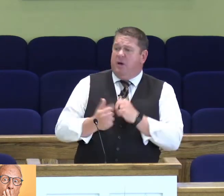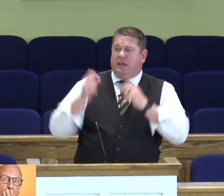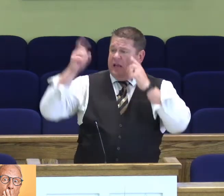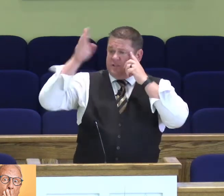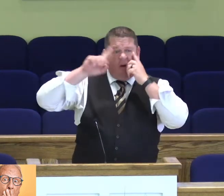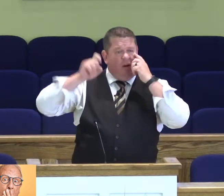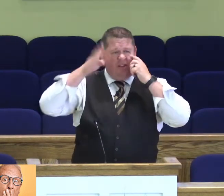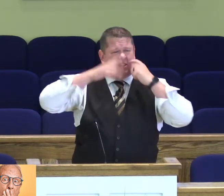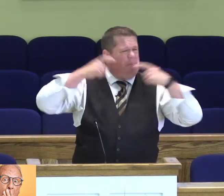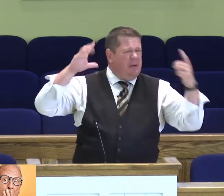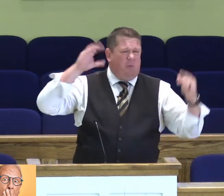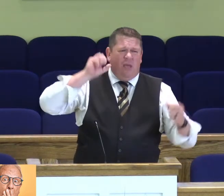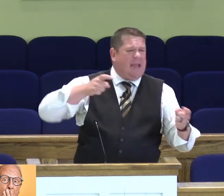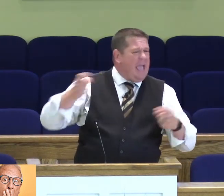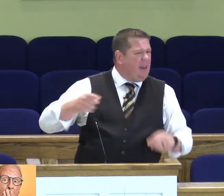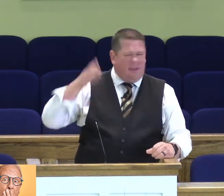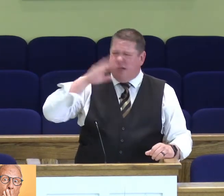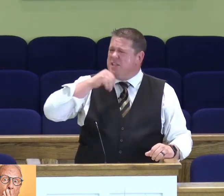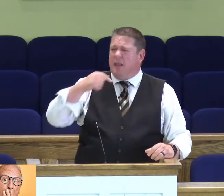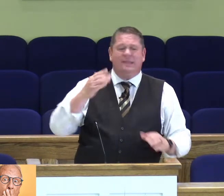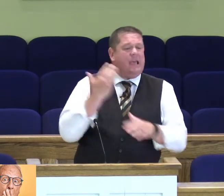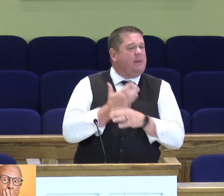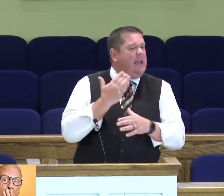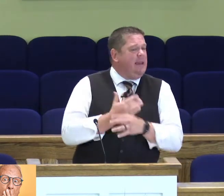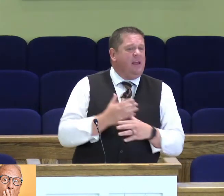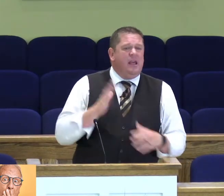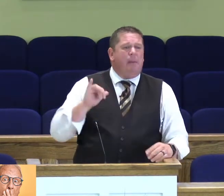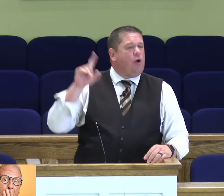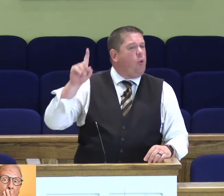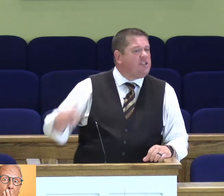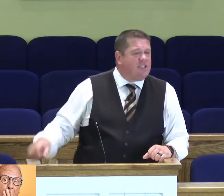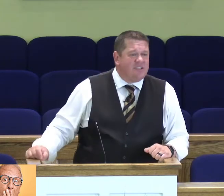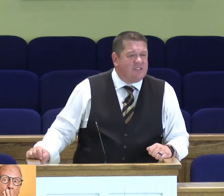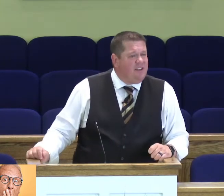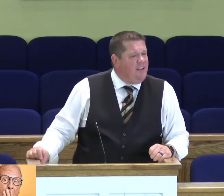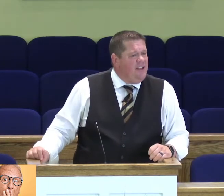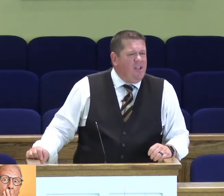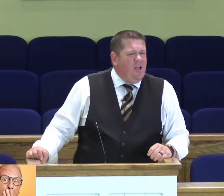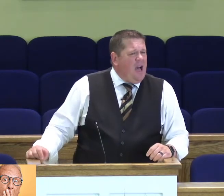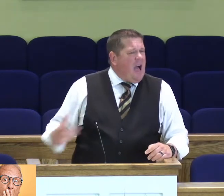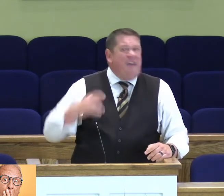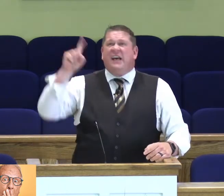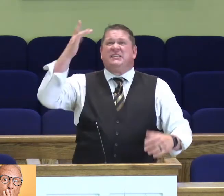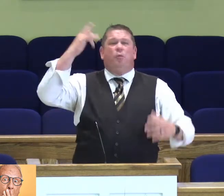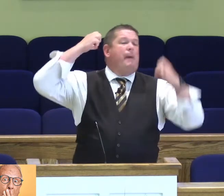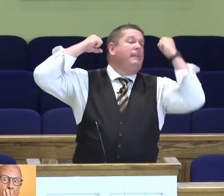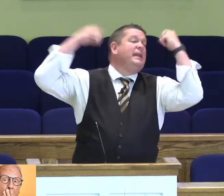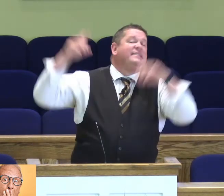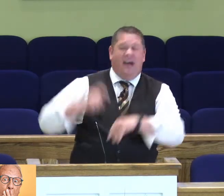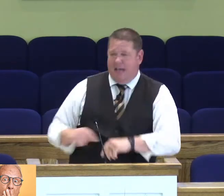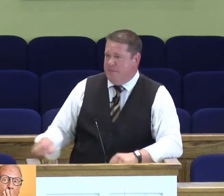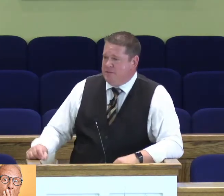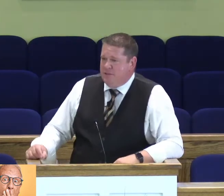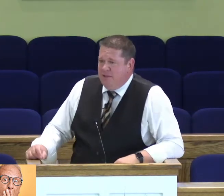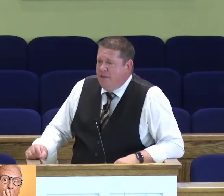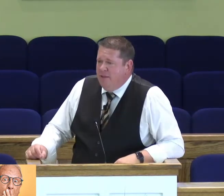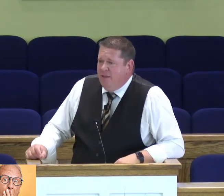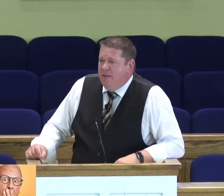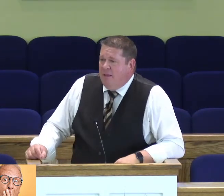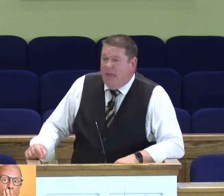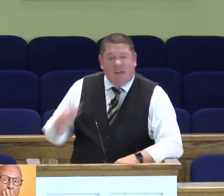say everybody can ask God questions. God's a big boy. He can handle it. God's not intimidated by questions. I've asked him why many